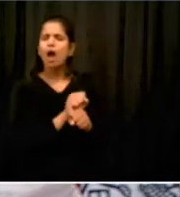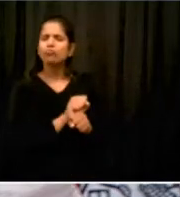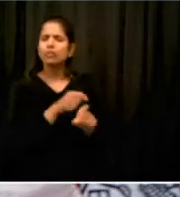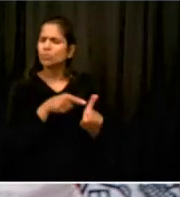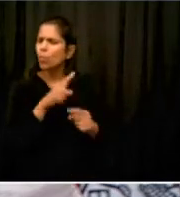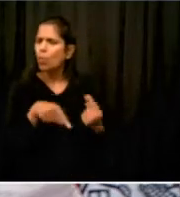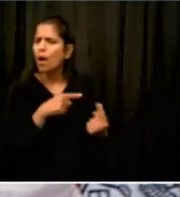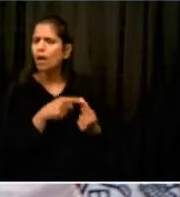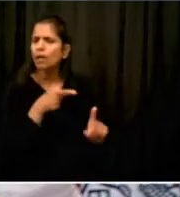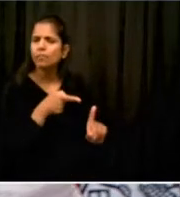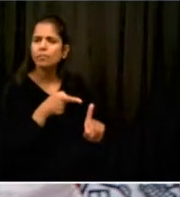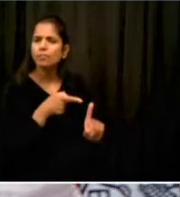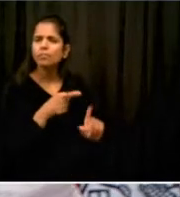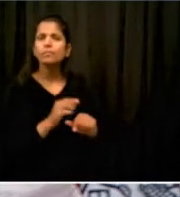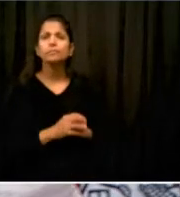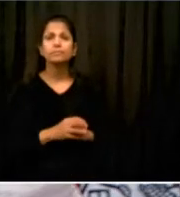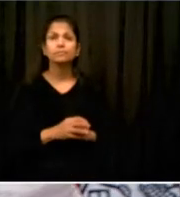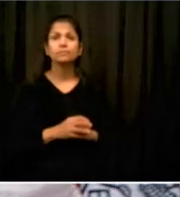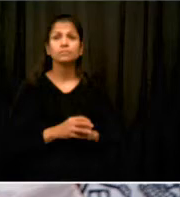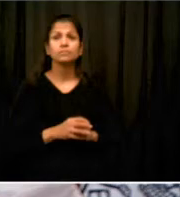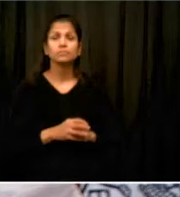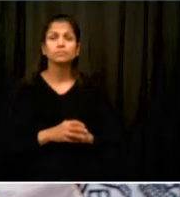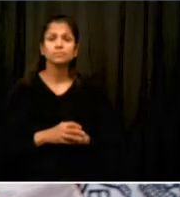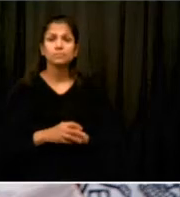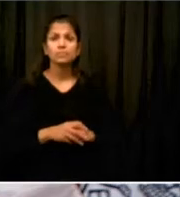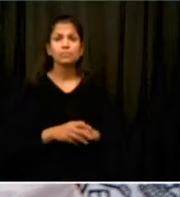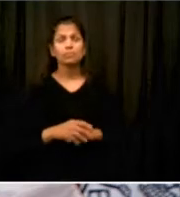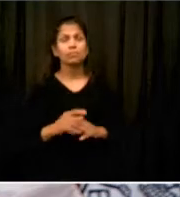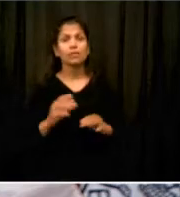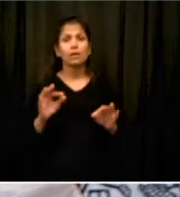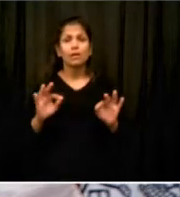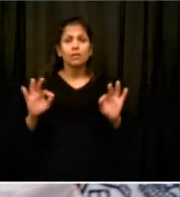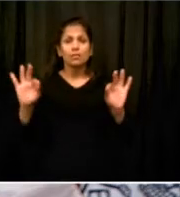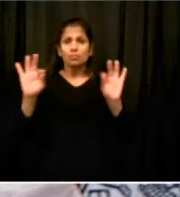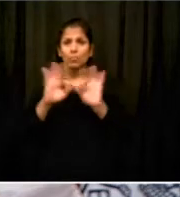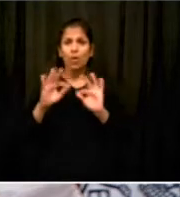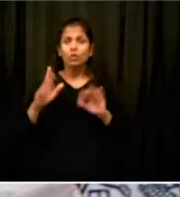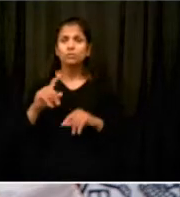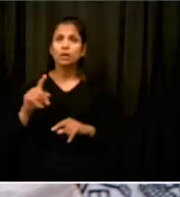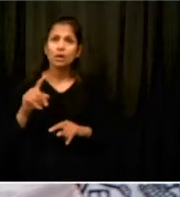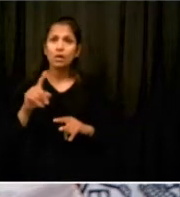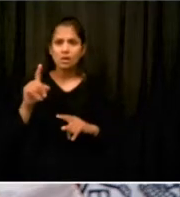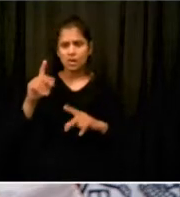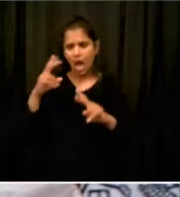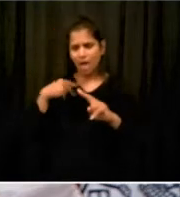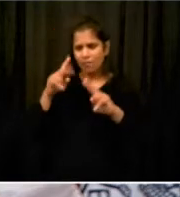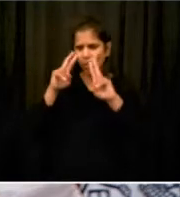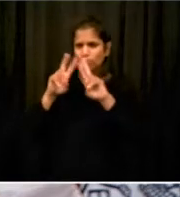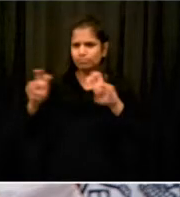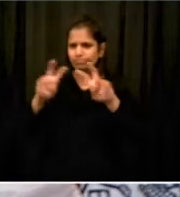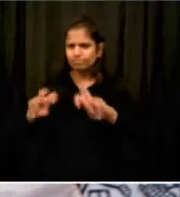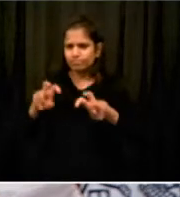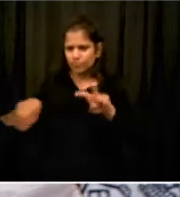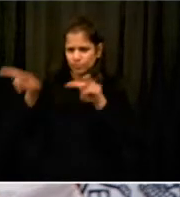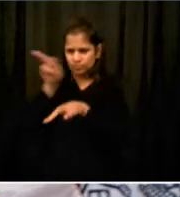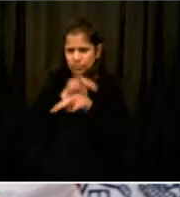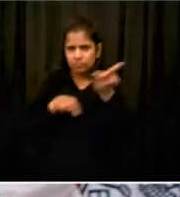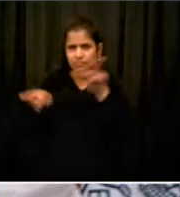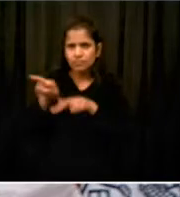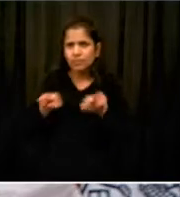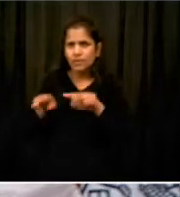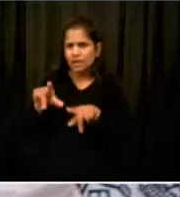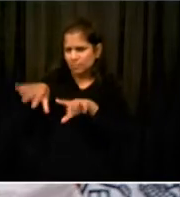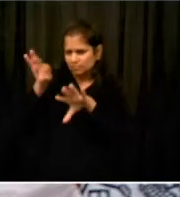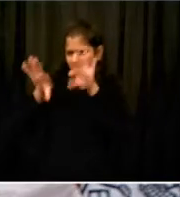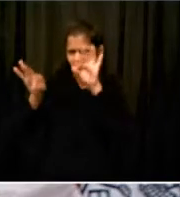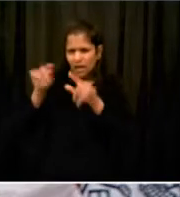up, to look for the right moment to do so. I think, again, that given this atmosphere that we're dealing with in our country